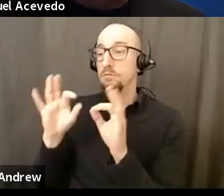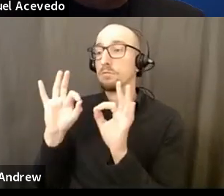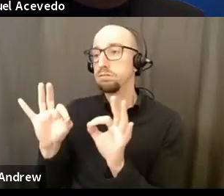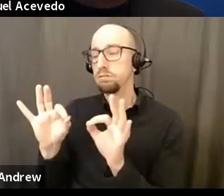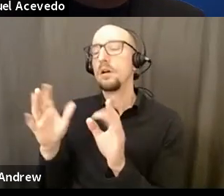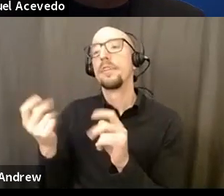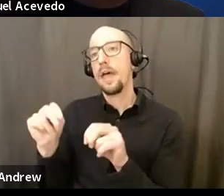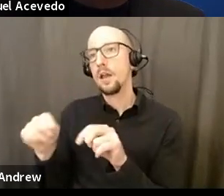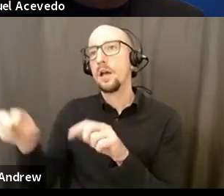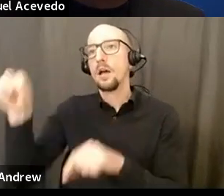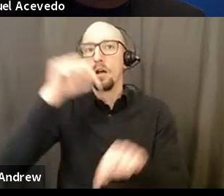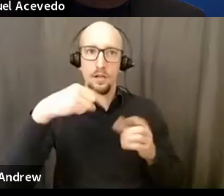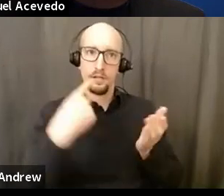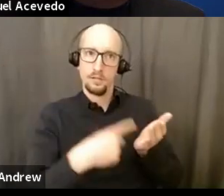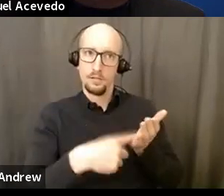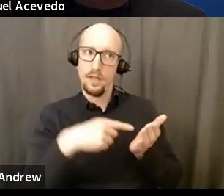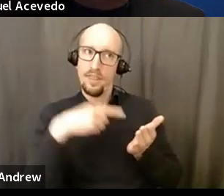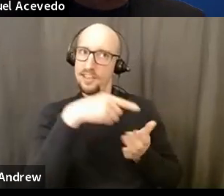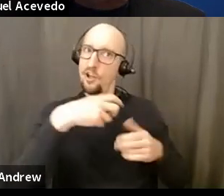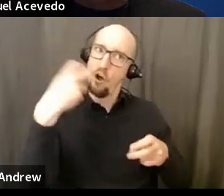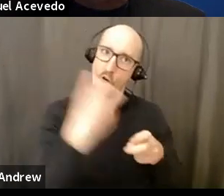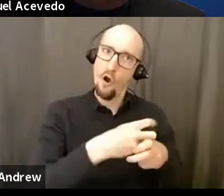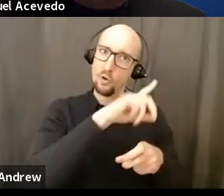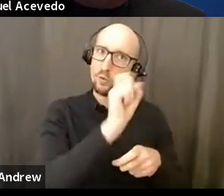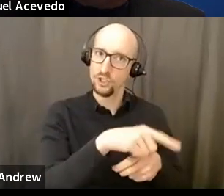exam, which is the fall of 2021.